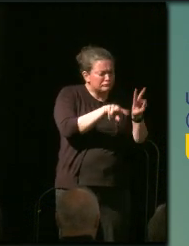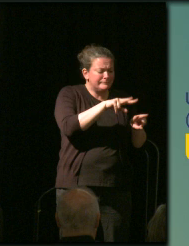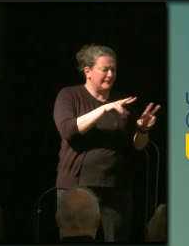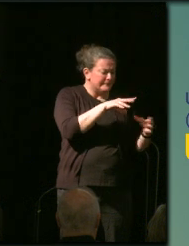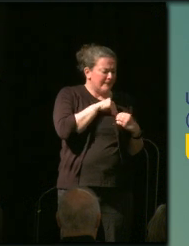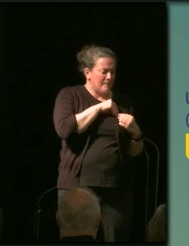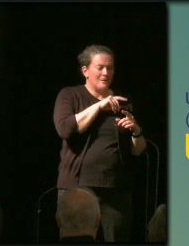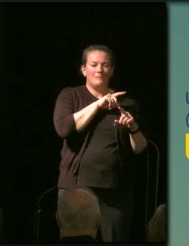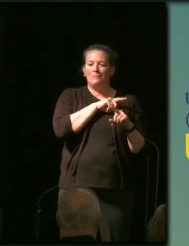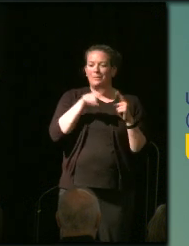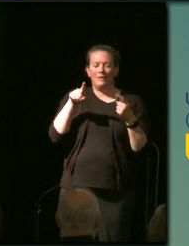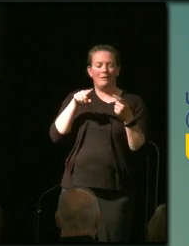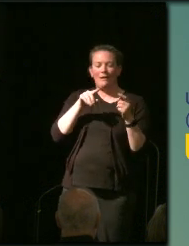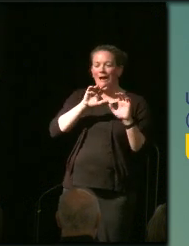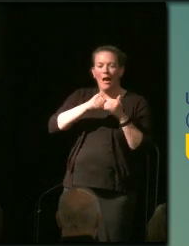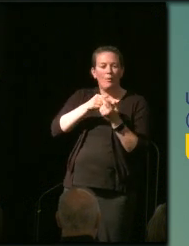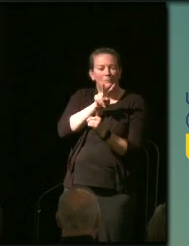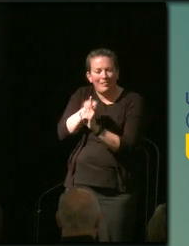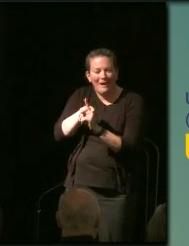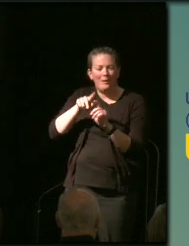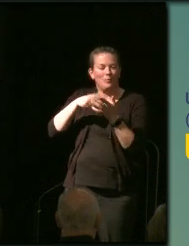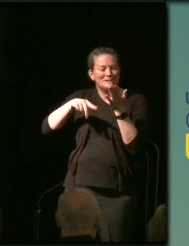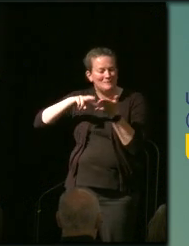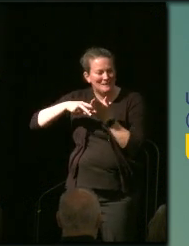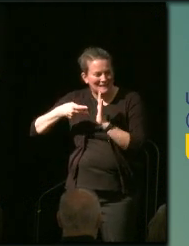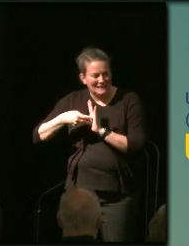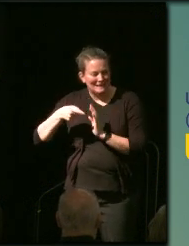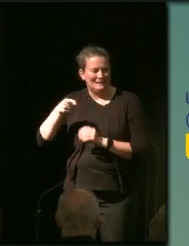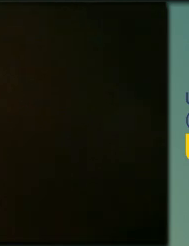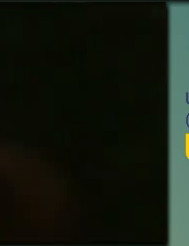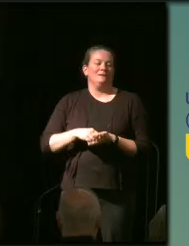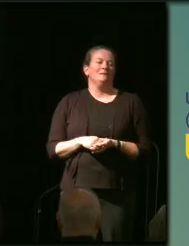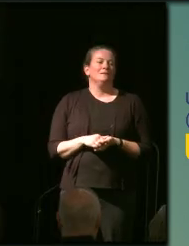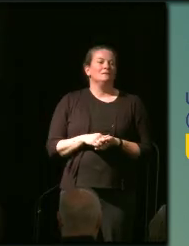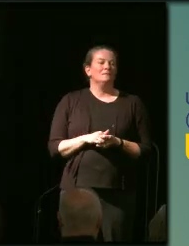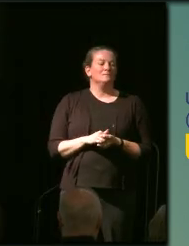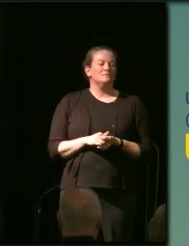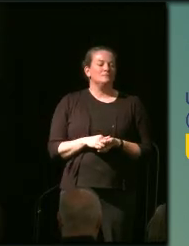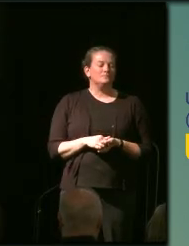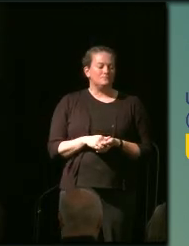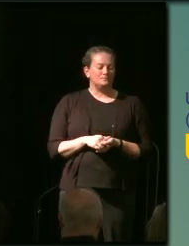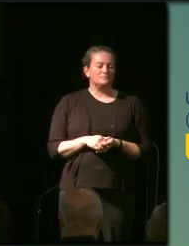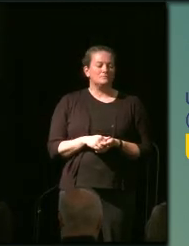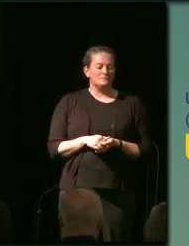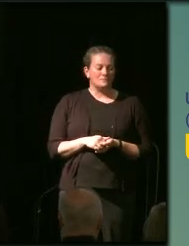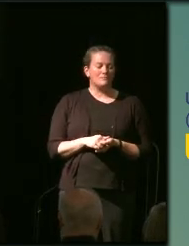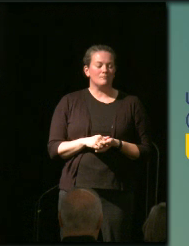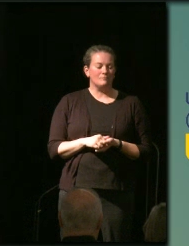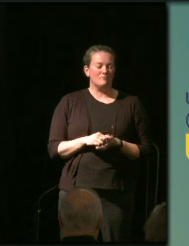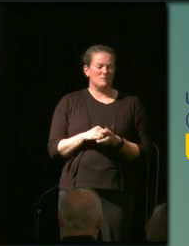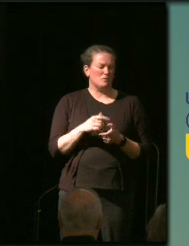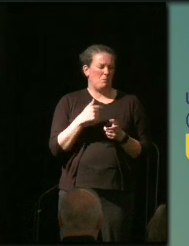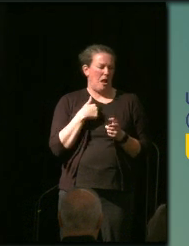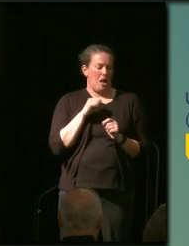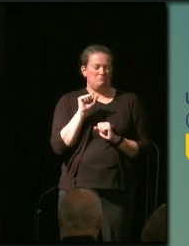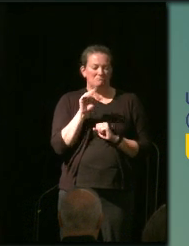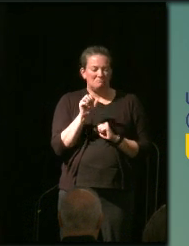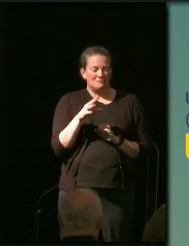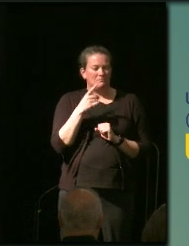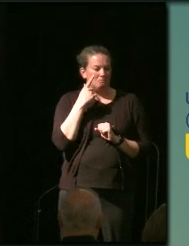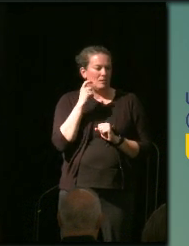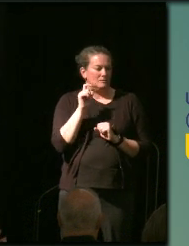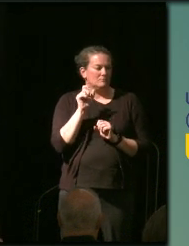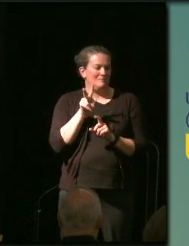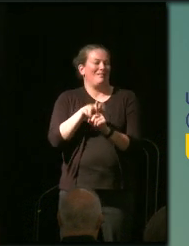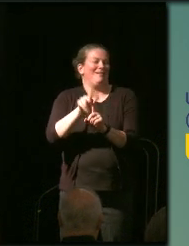of what happens to the visual acuity in those patients. A couple points to note here, because it'll be important in a minute. You